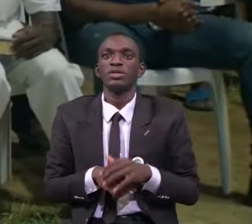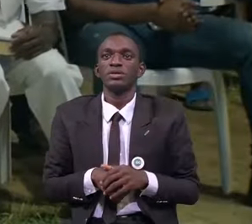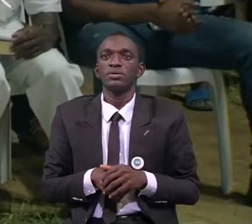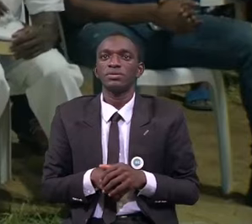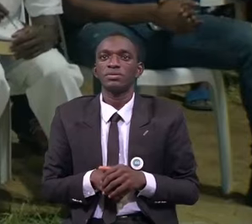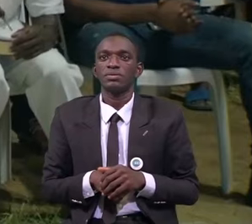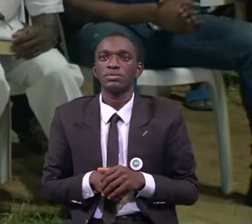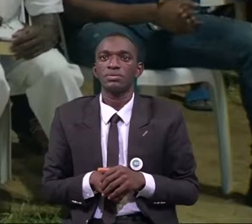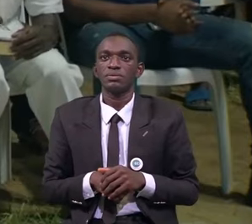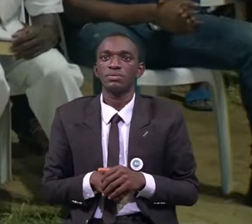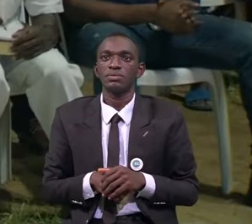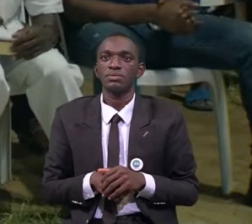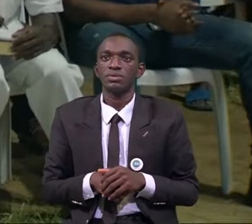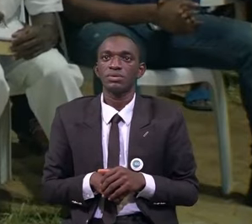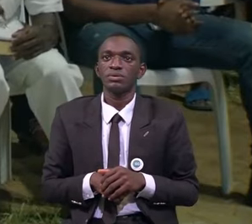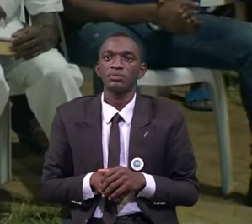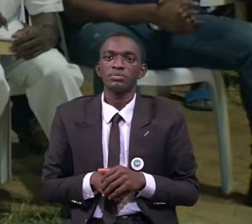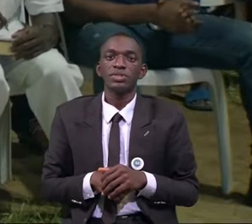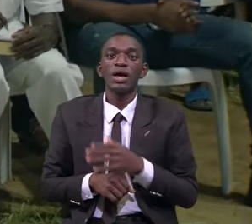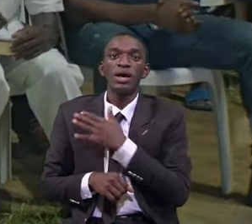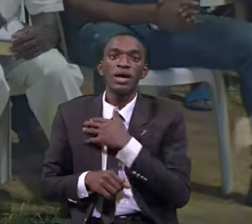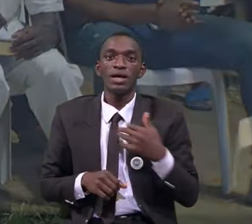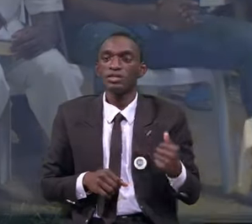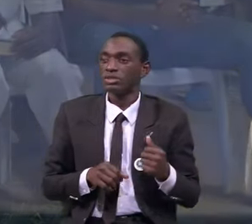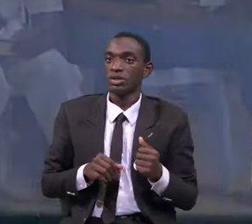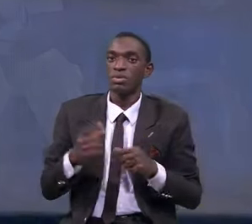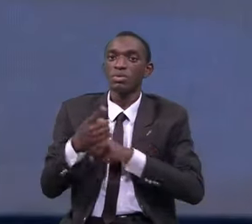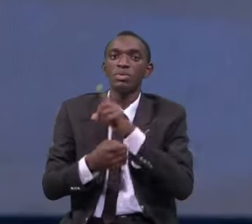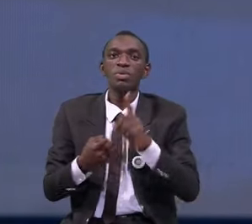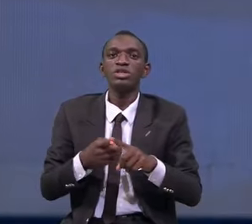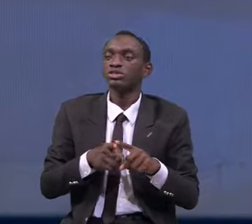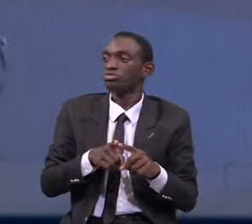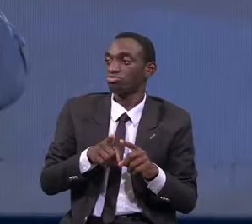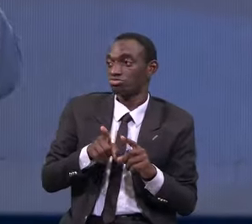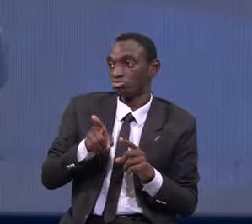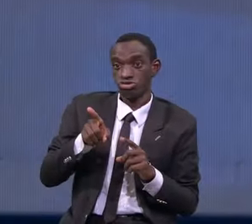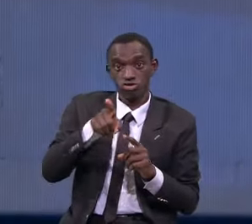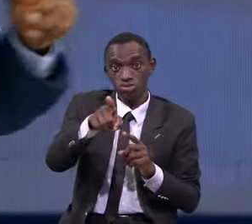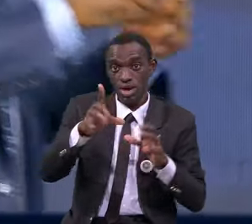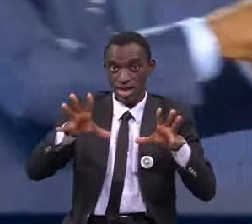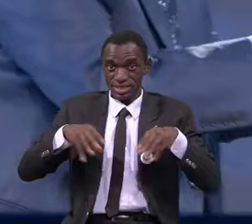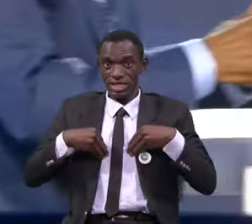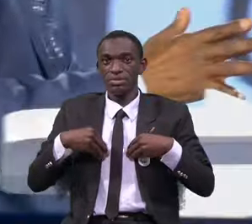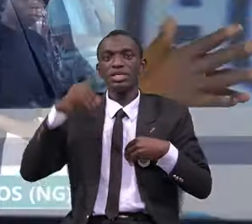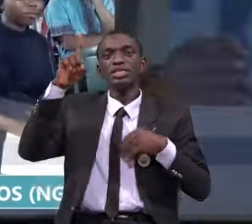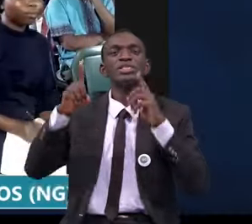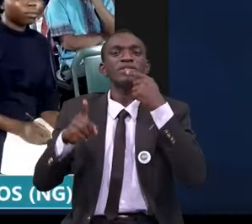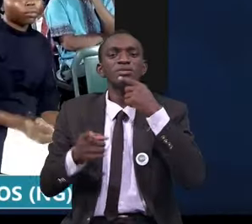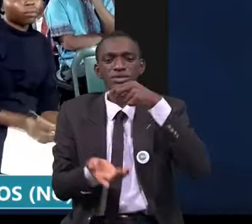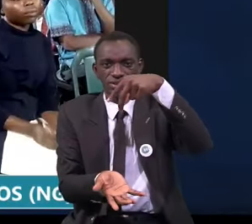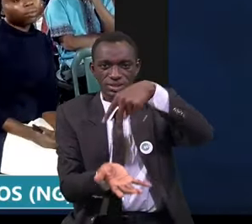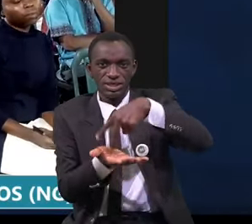When you accept, it says, stand over there. Stand still there. Don't go from